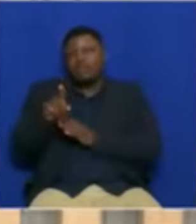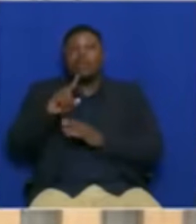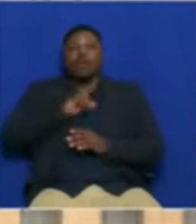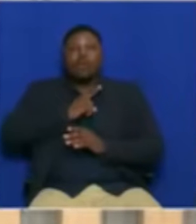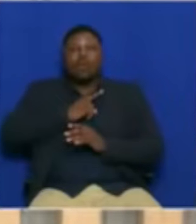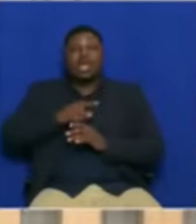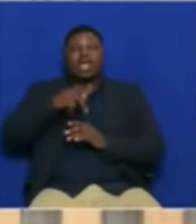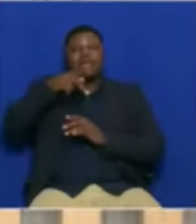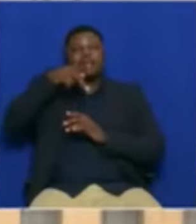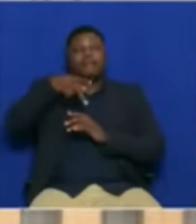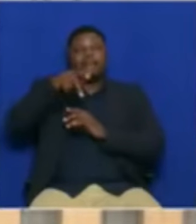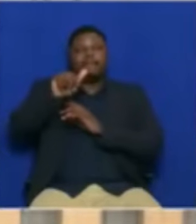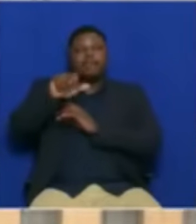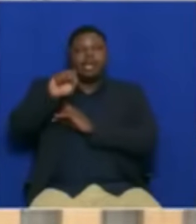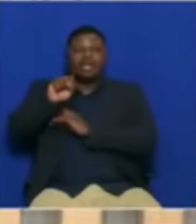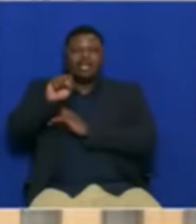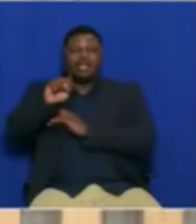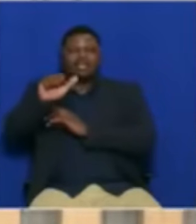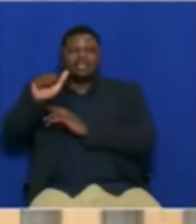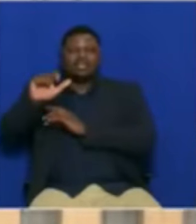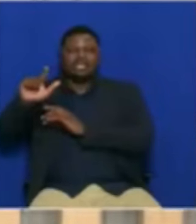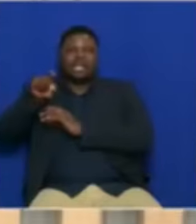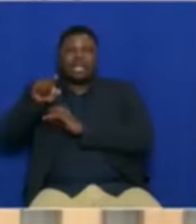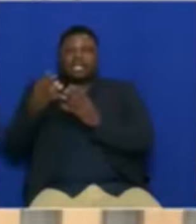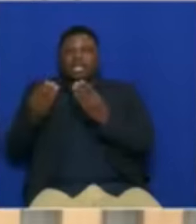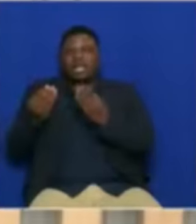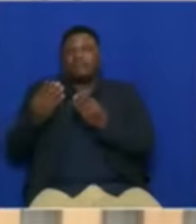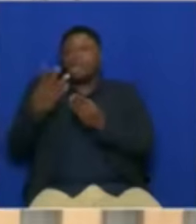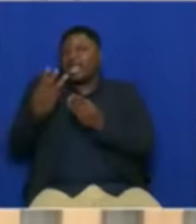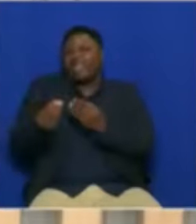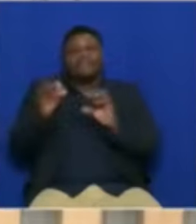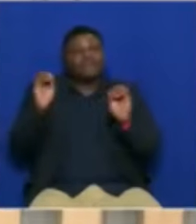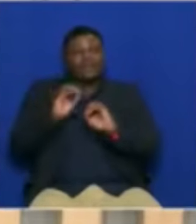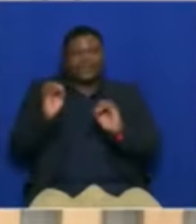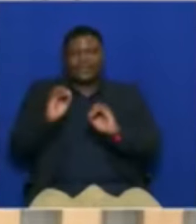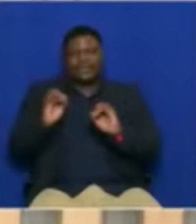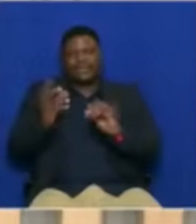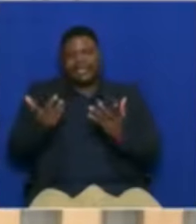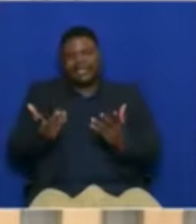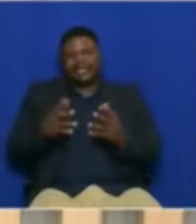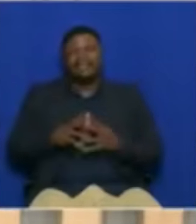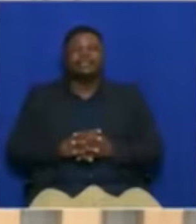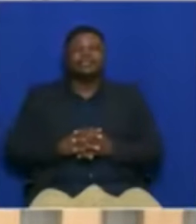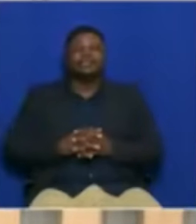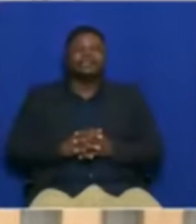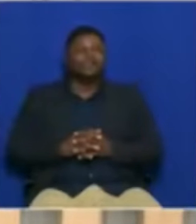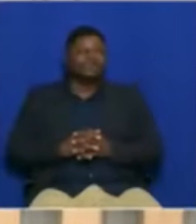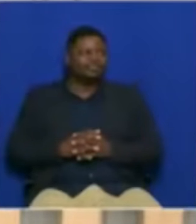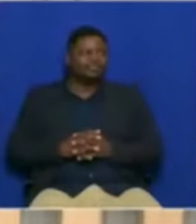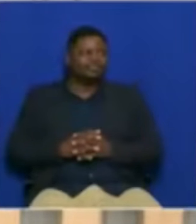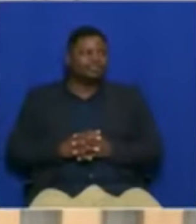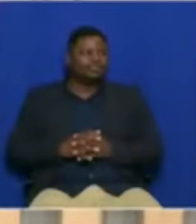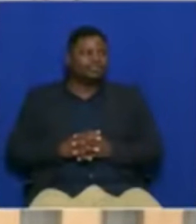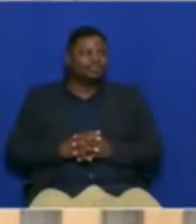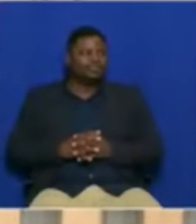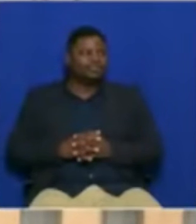see that? Okay. Correct. Now, you recall, if we go to our file